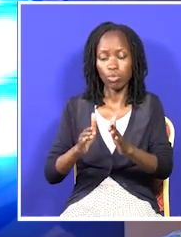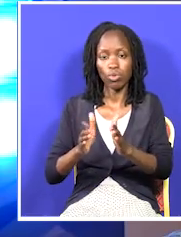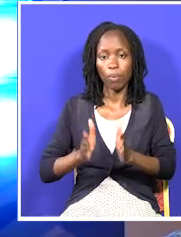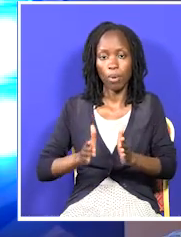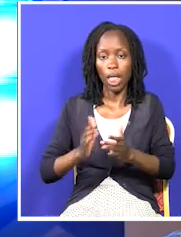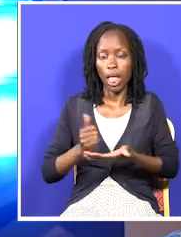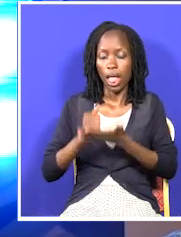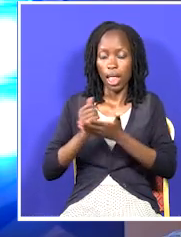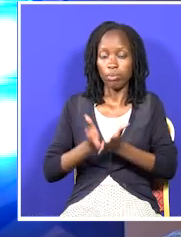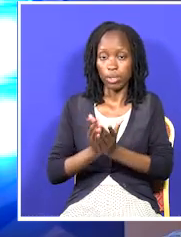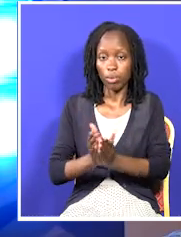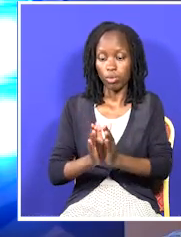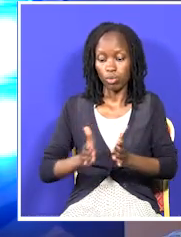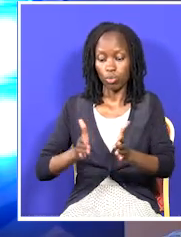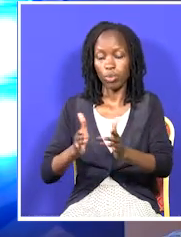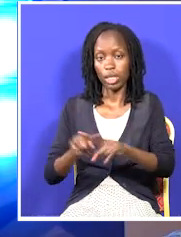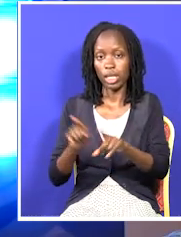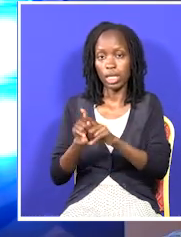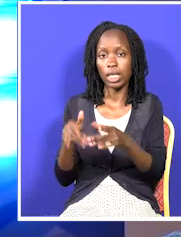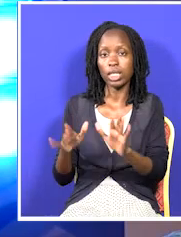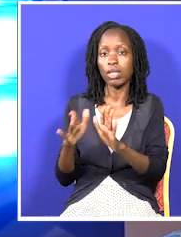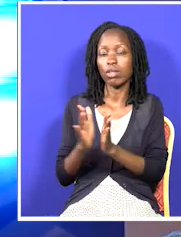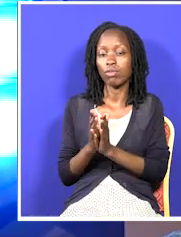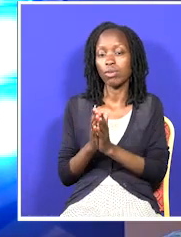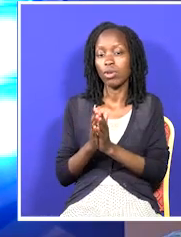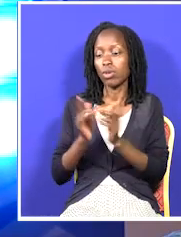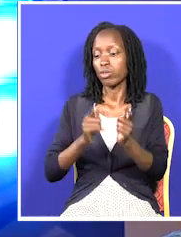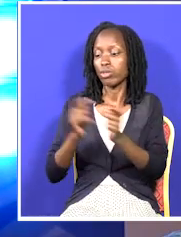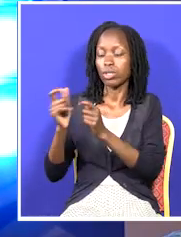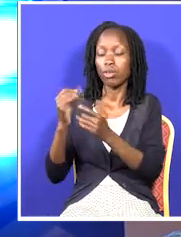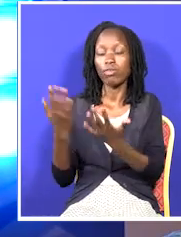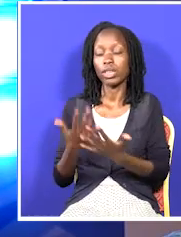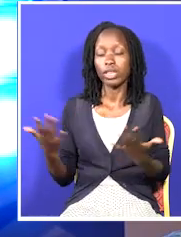it also allows the transfer of cargo